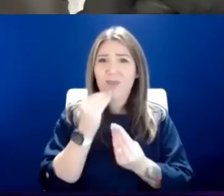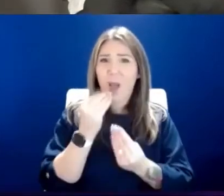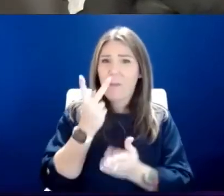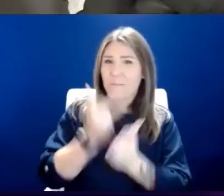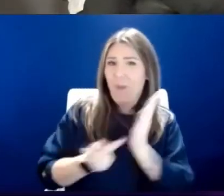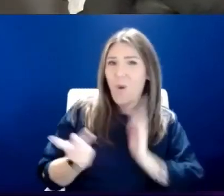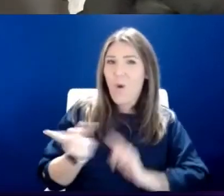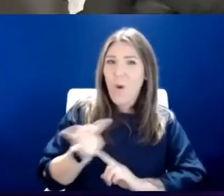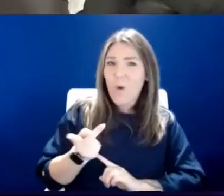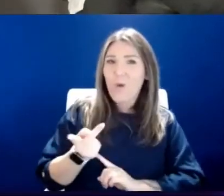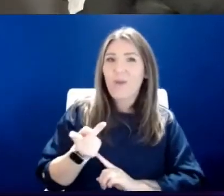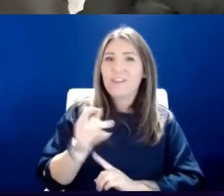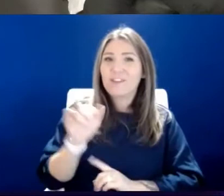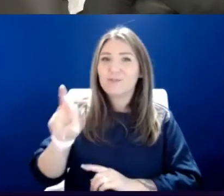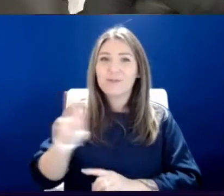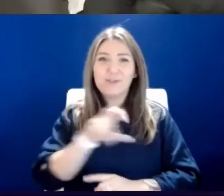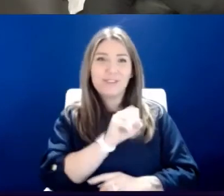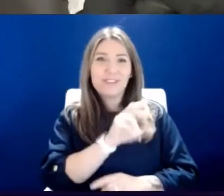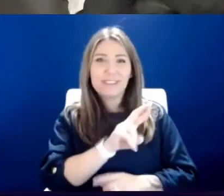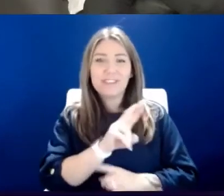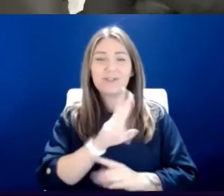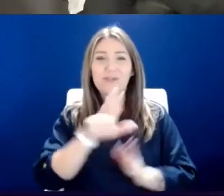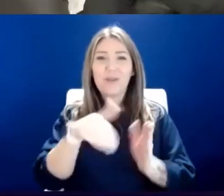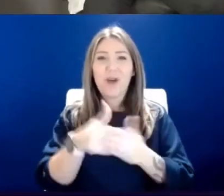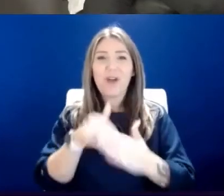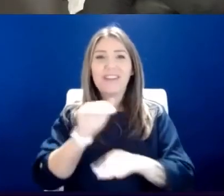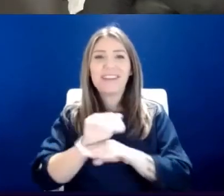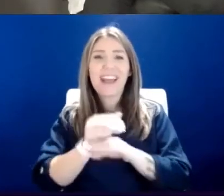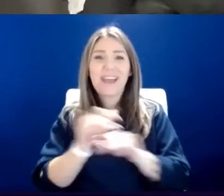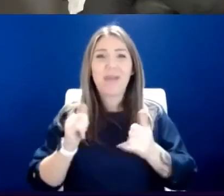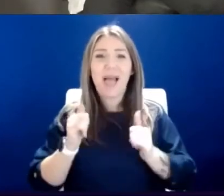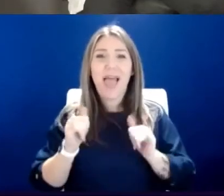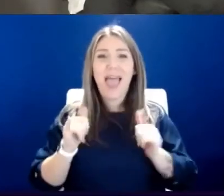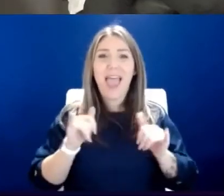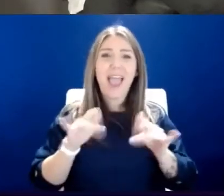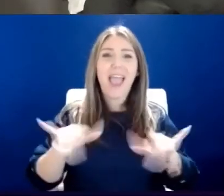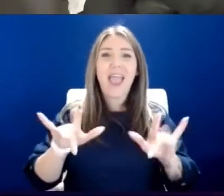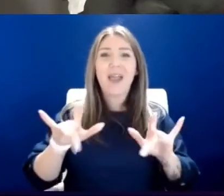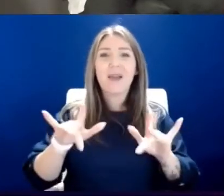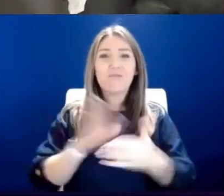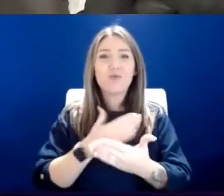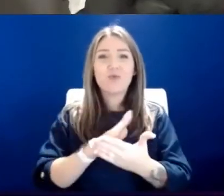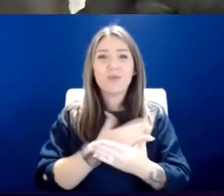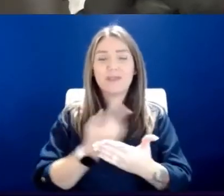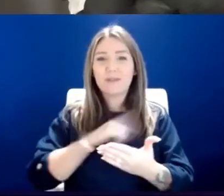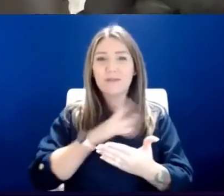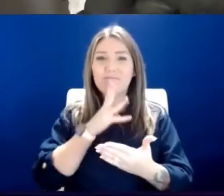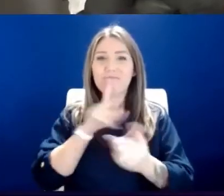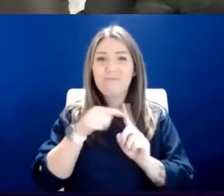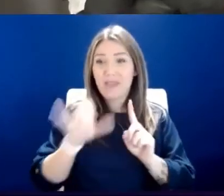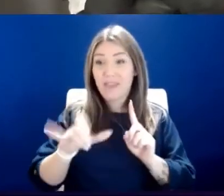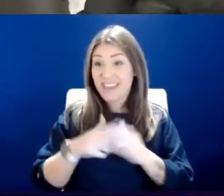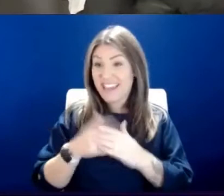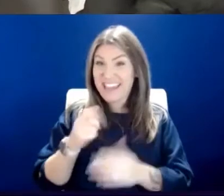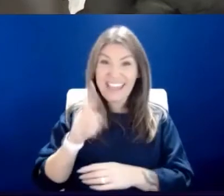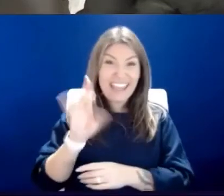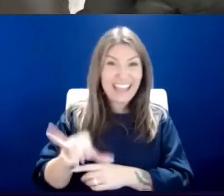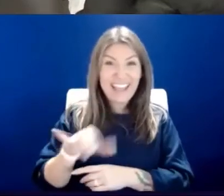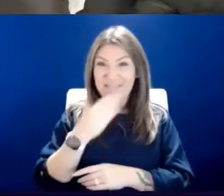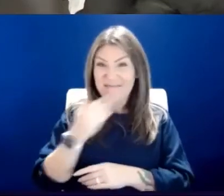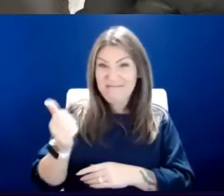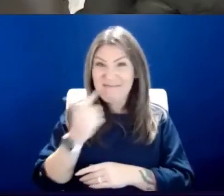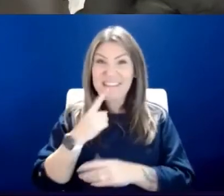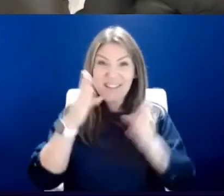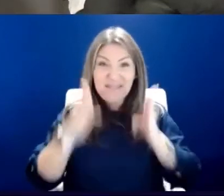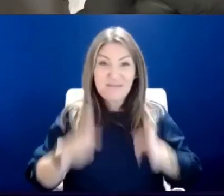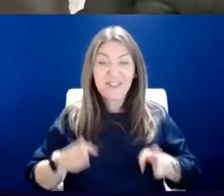nights that they were spending together playing music in their room. We've talked about that. Yeah, I think Gary would be the better person to tell